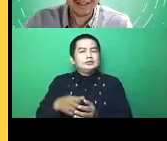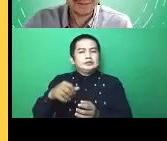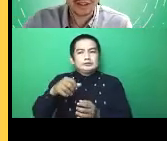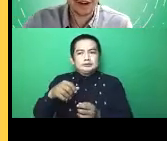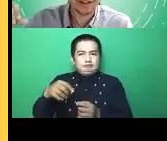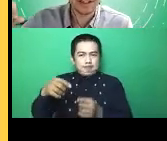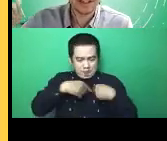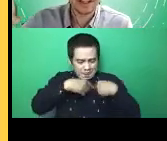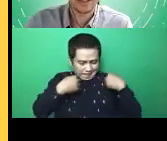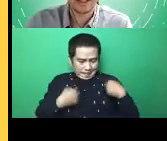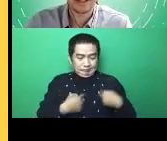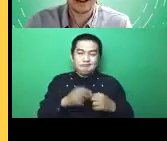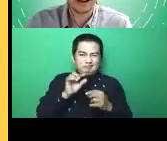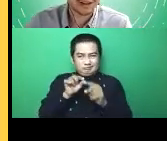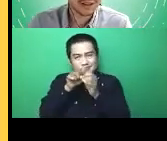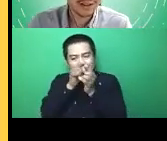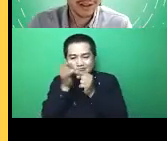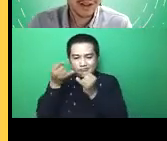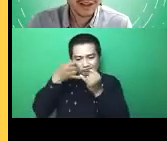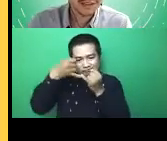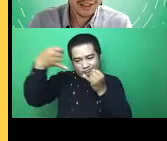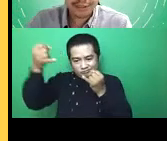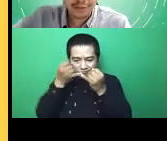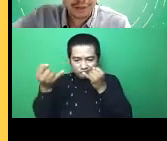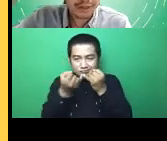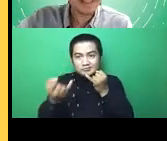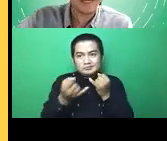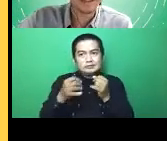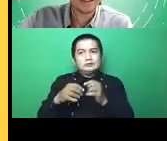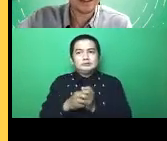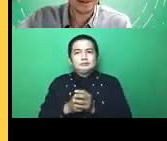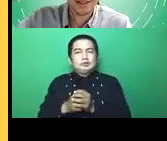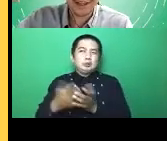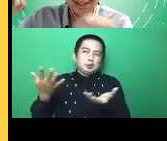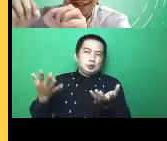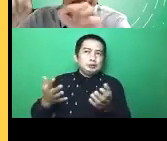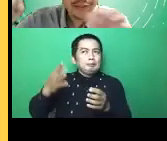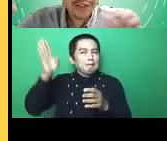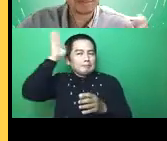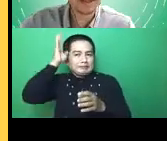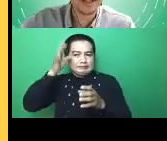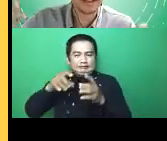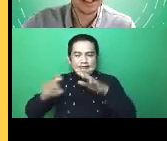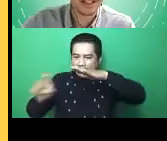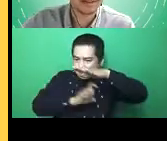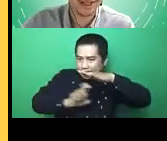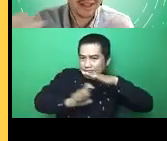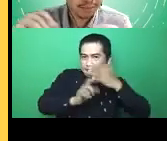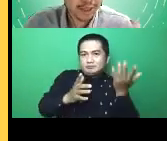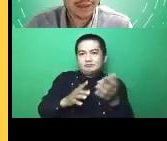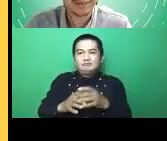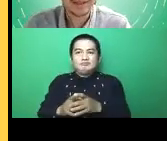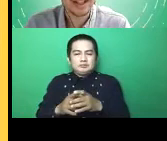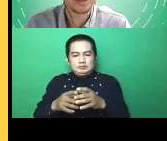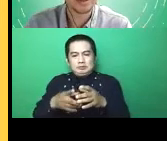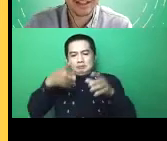vein and artery inside heart. They've done it for brain scans, where they can take the individual blood vessels inside the brain and print